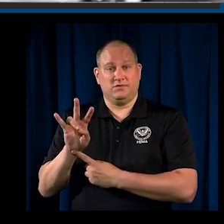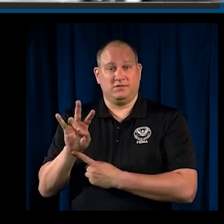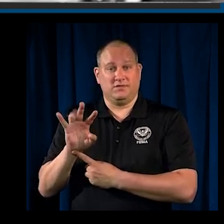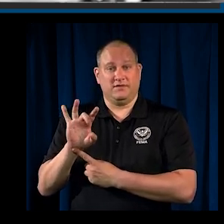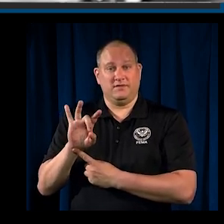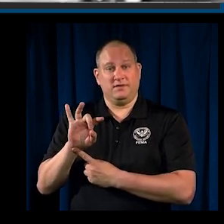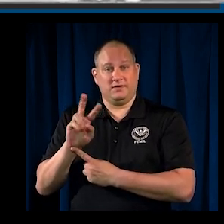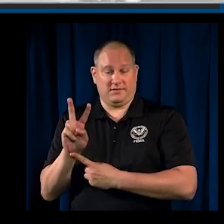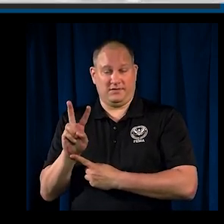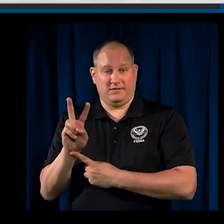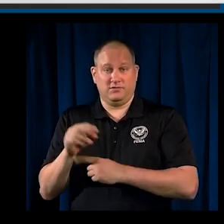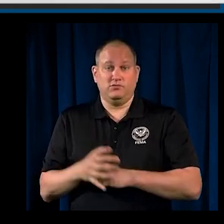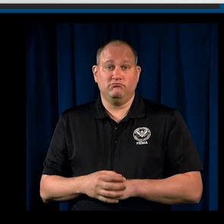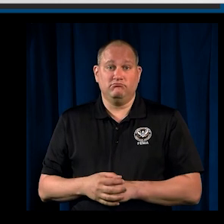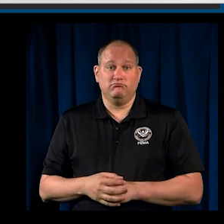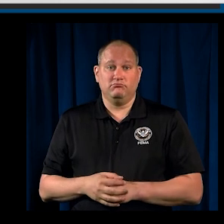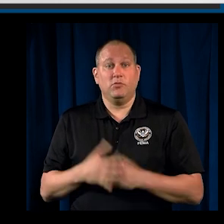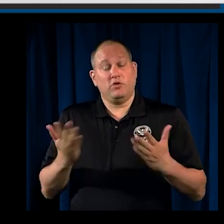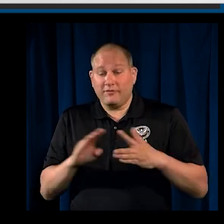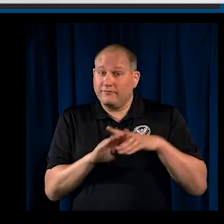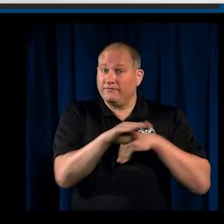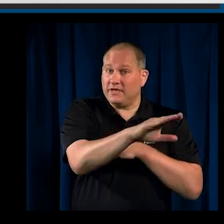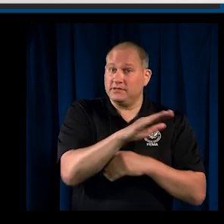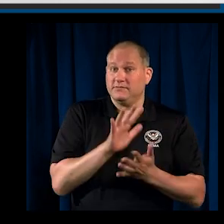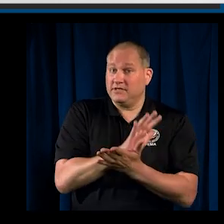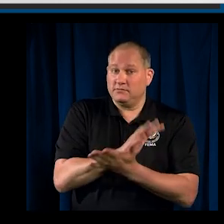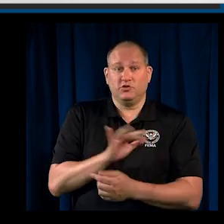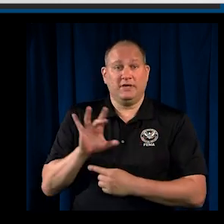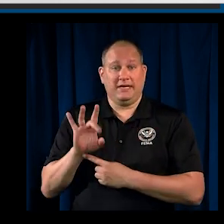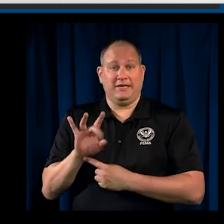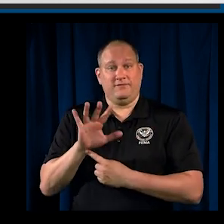20782, or fax the documents to